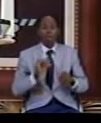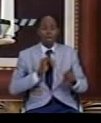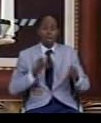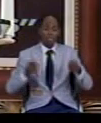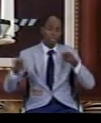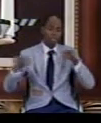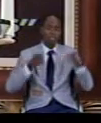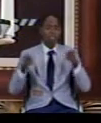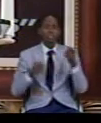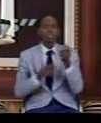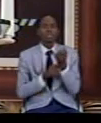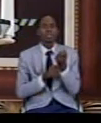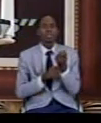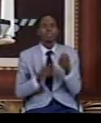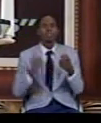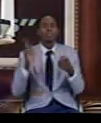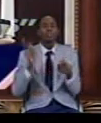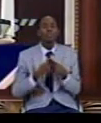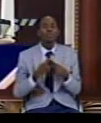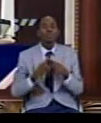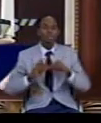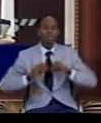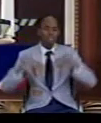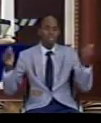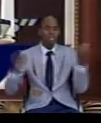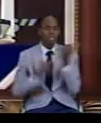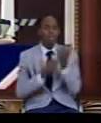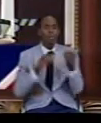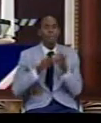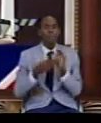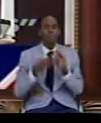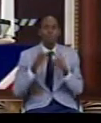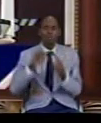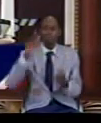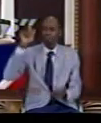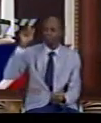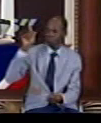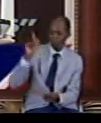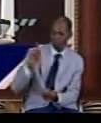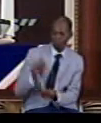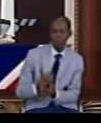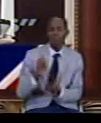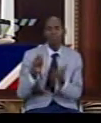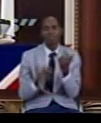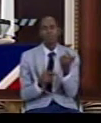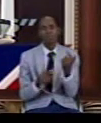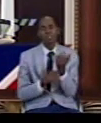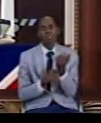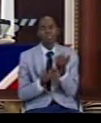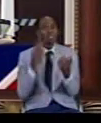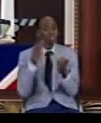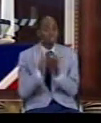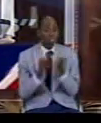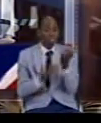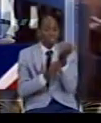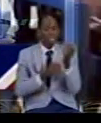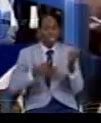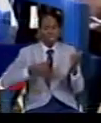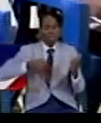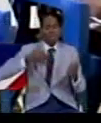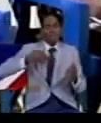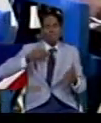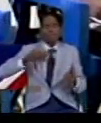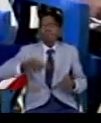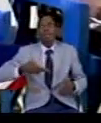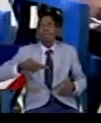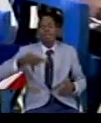self? Diminish self. Diminish self. You know, self likes to be on the ivory tower. Self likes to be